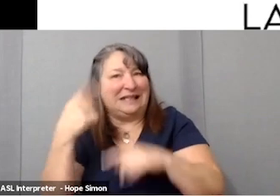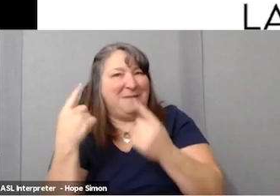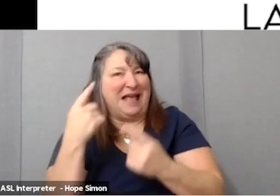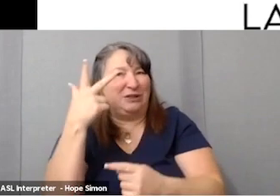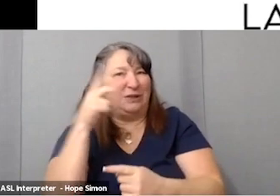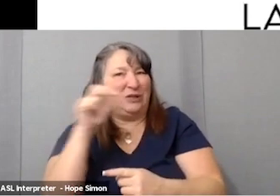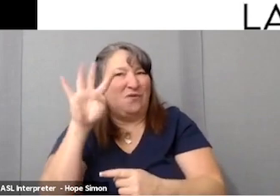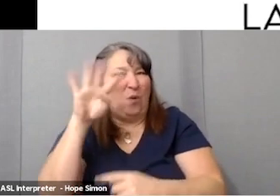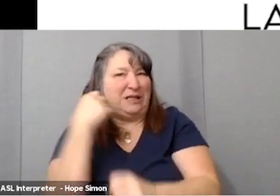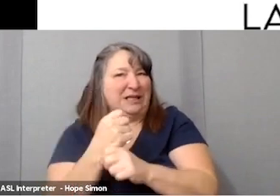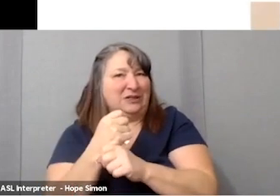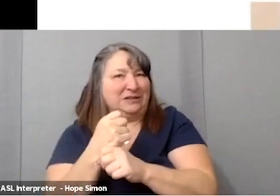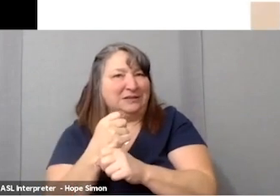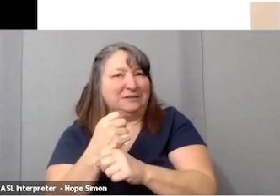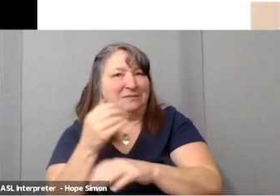4 years here.